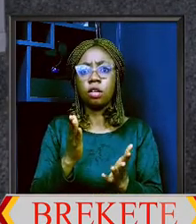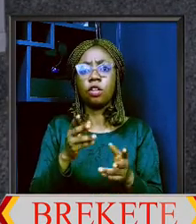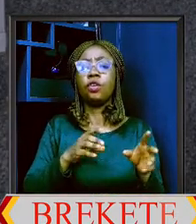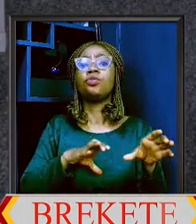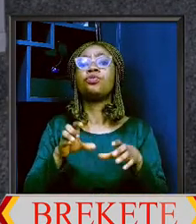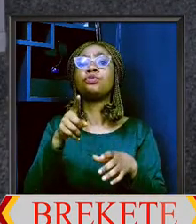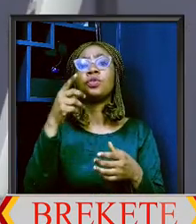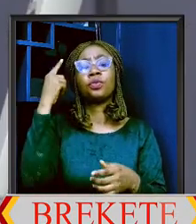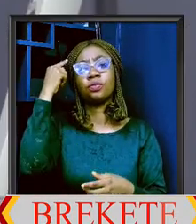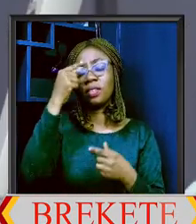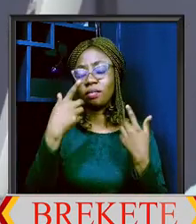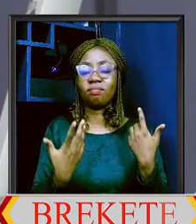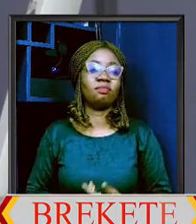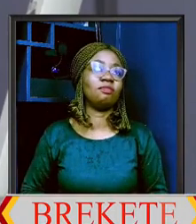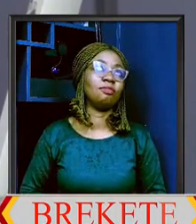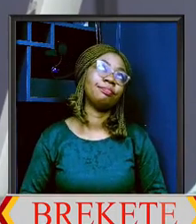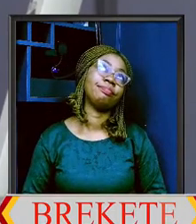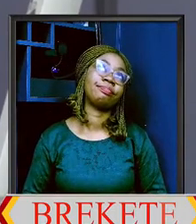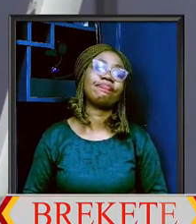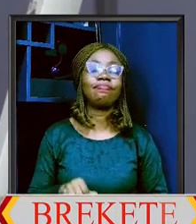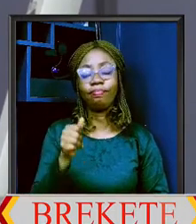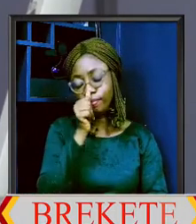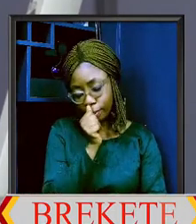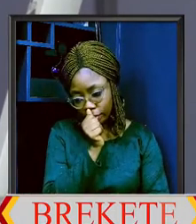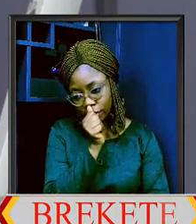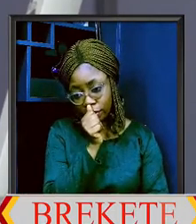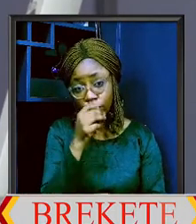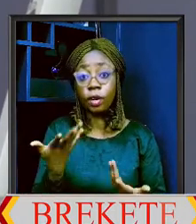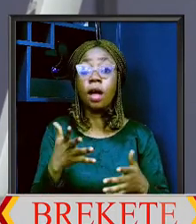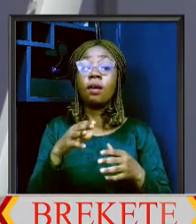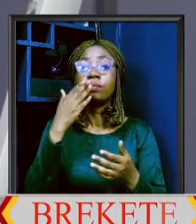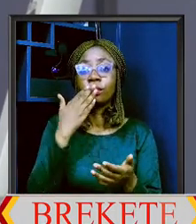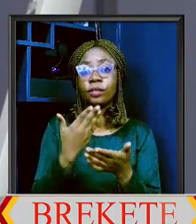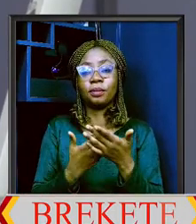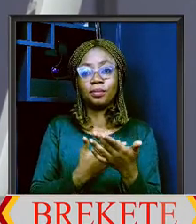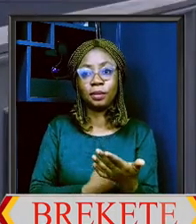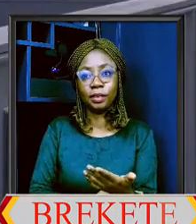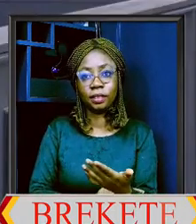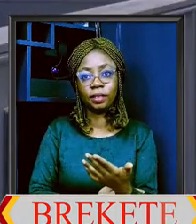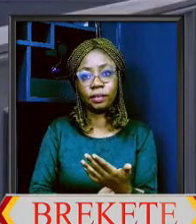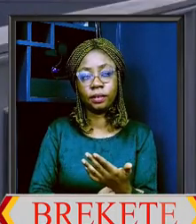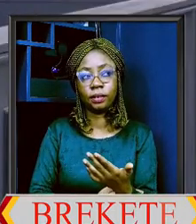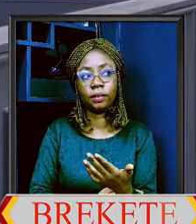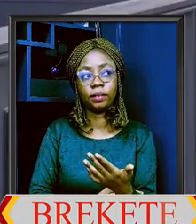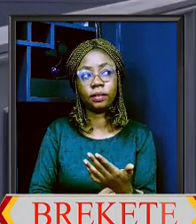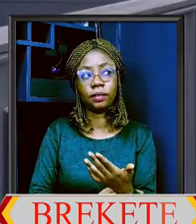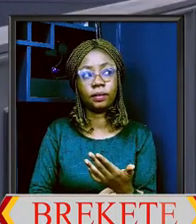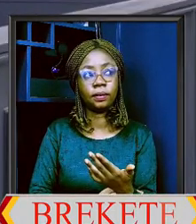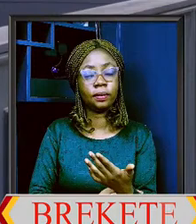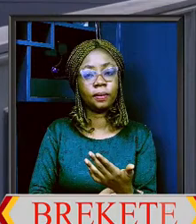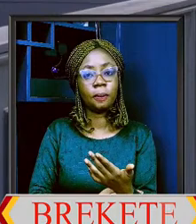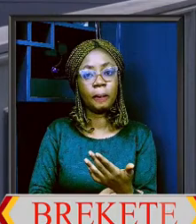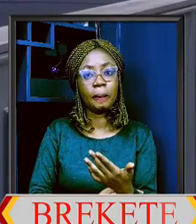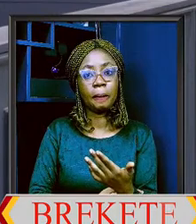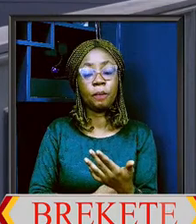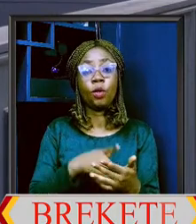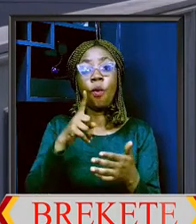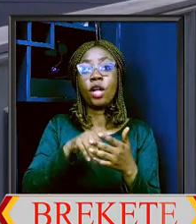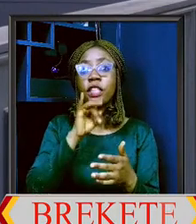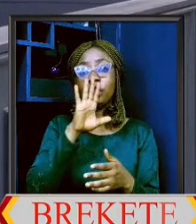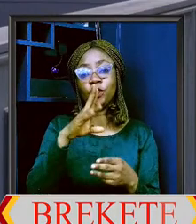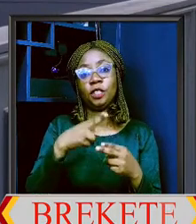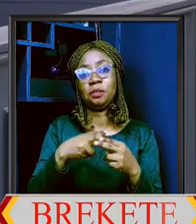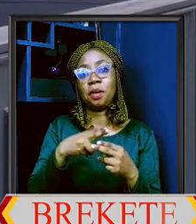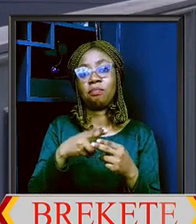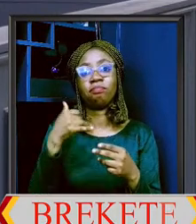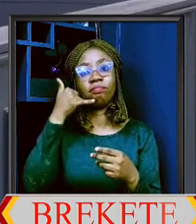think I keep quiet hello good morning hello good morning yes W be your